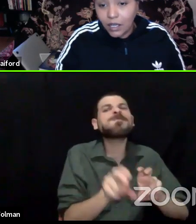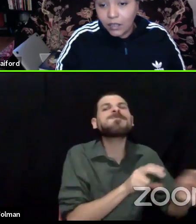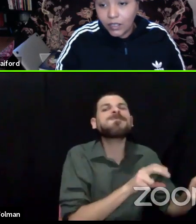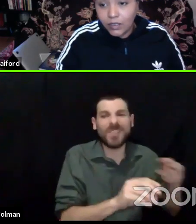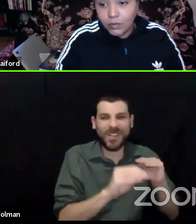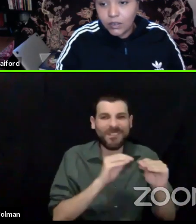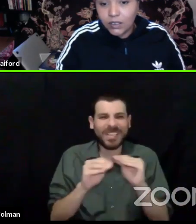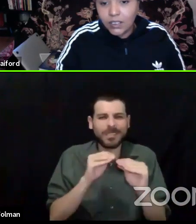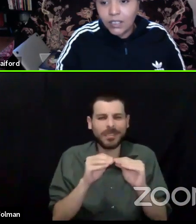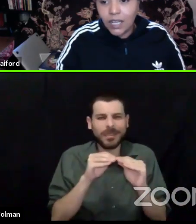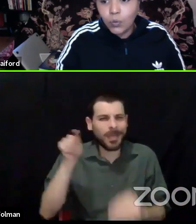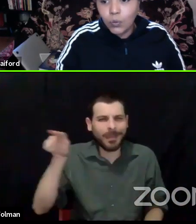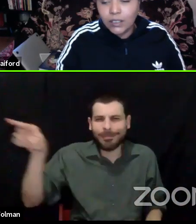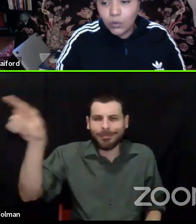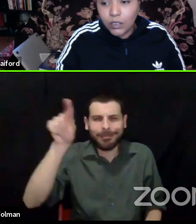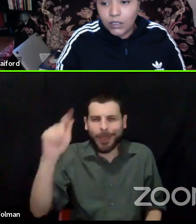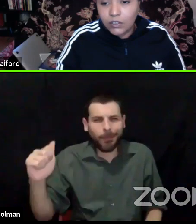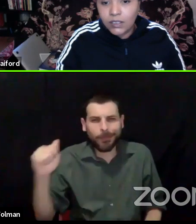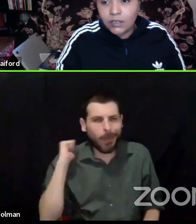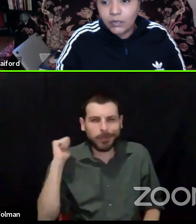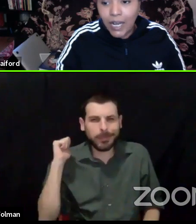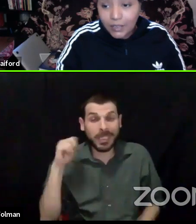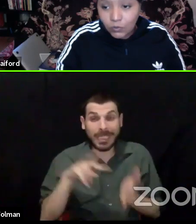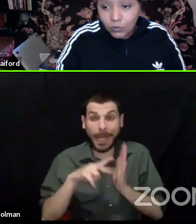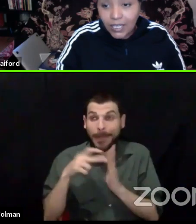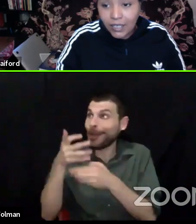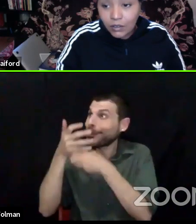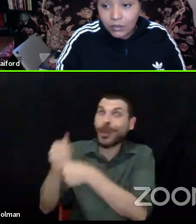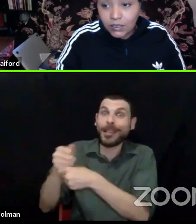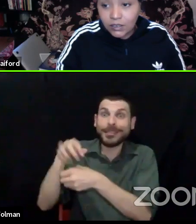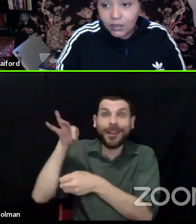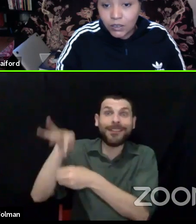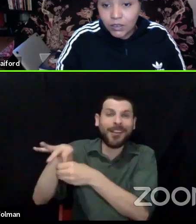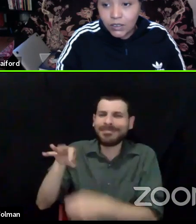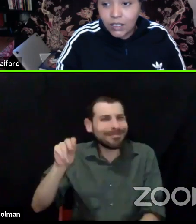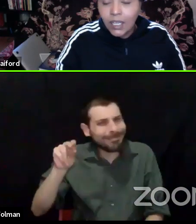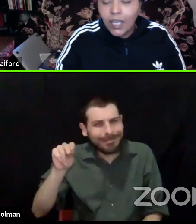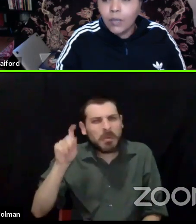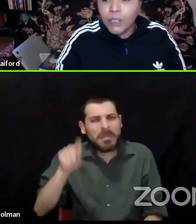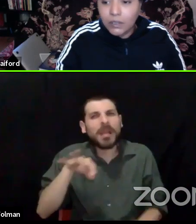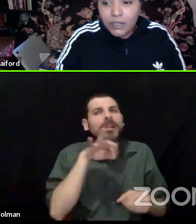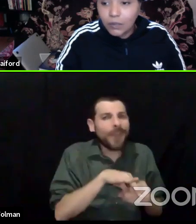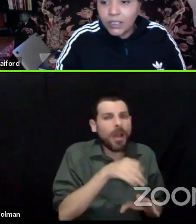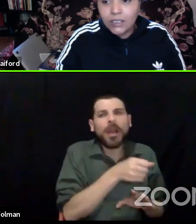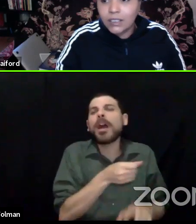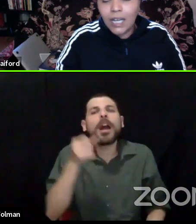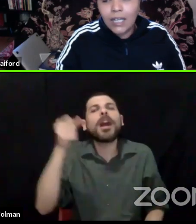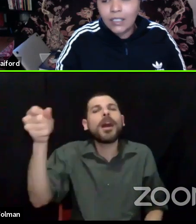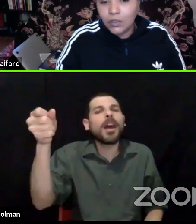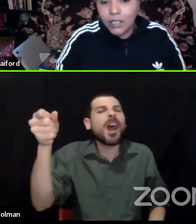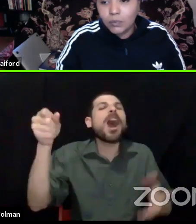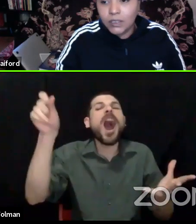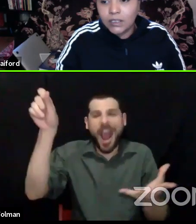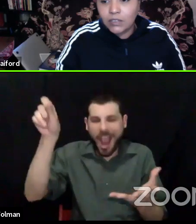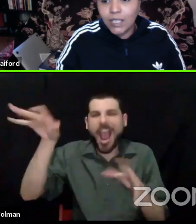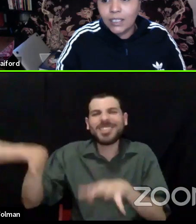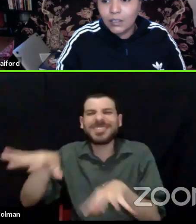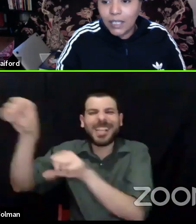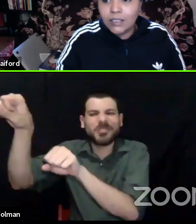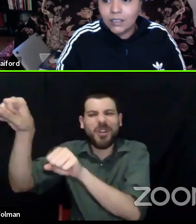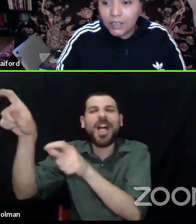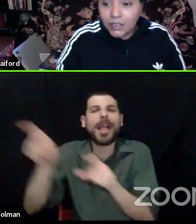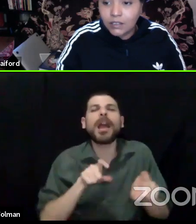to all of our communities and how we can orchestrate dividing that out into the communities and building it, because they're not going to go out of business. Right